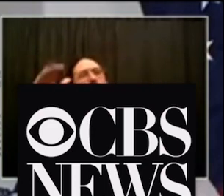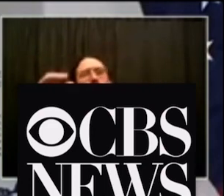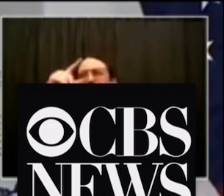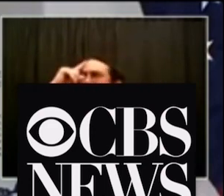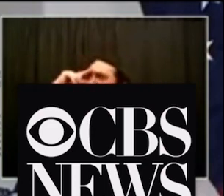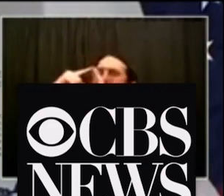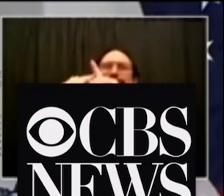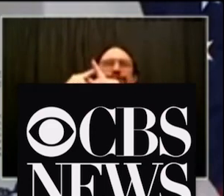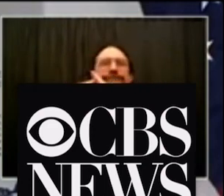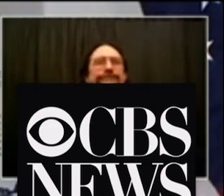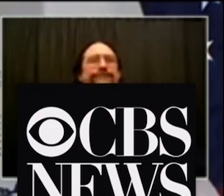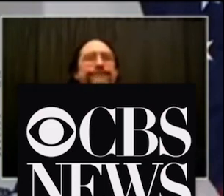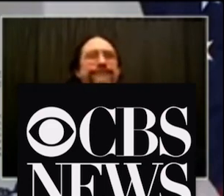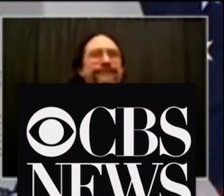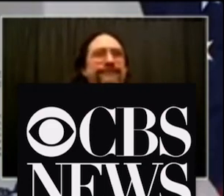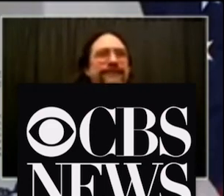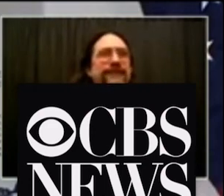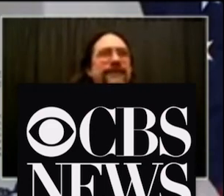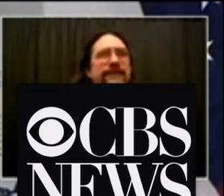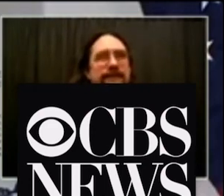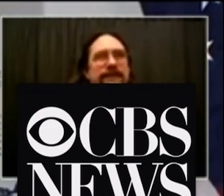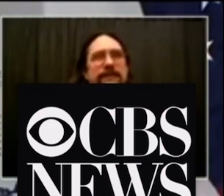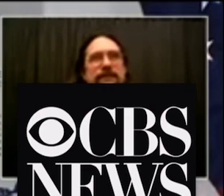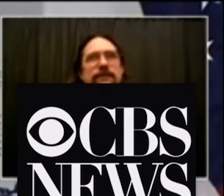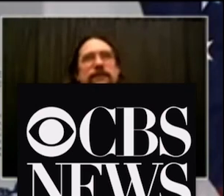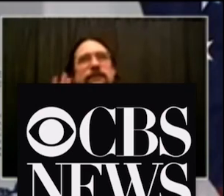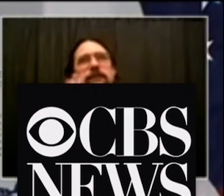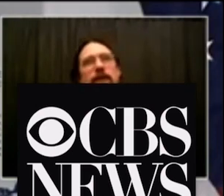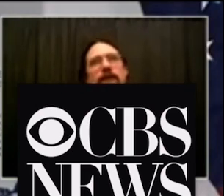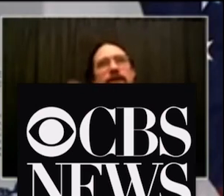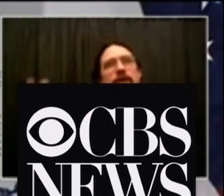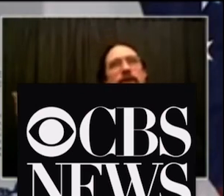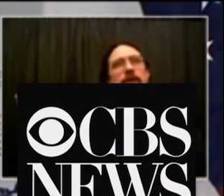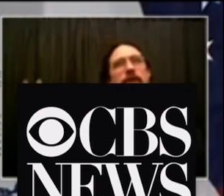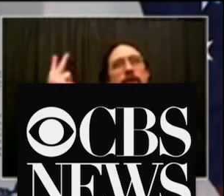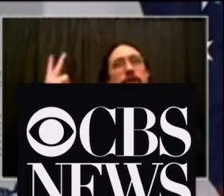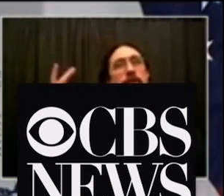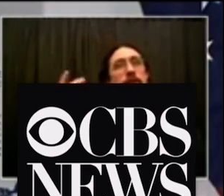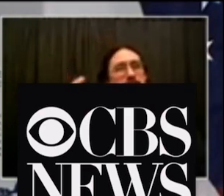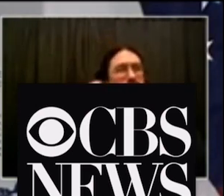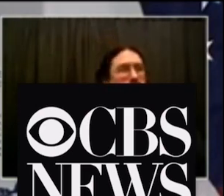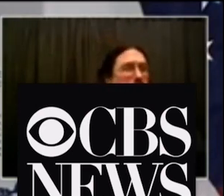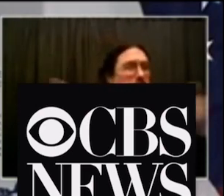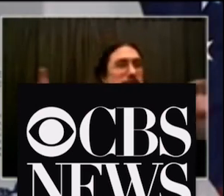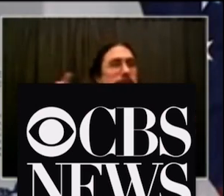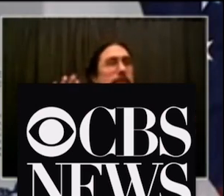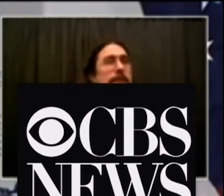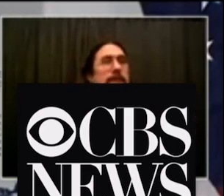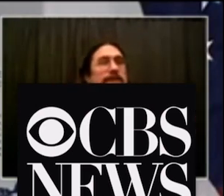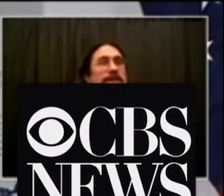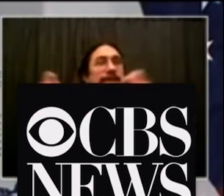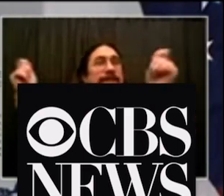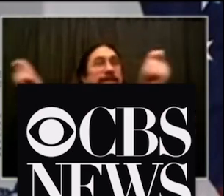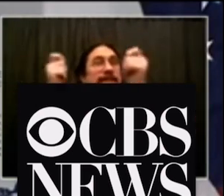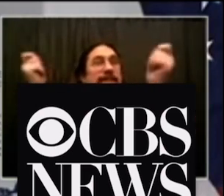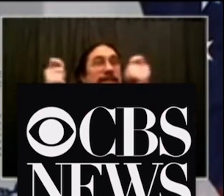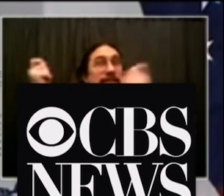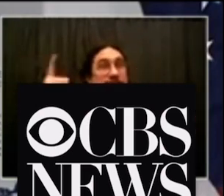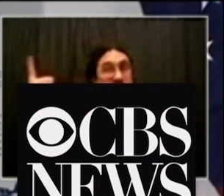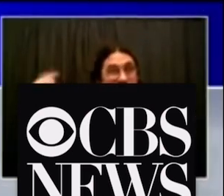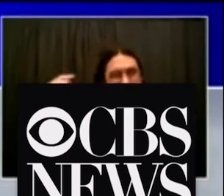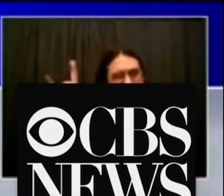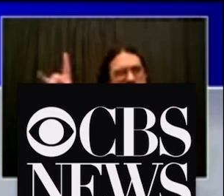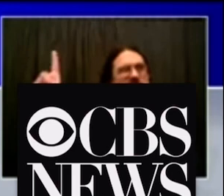a major comeback this year, 2021, New York City. Global Citizen Live will be back, and the Governor's